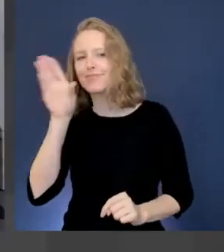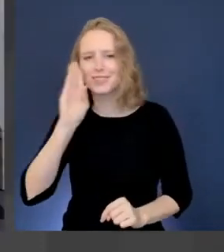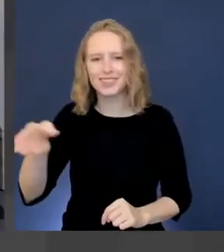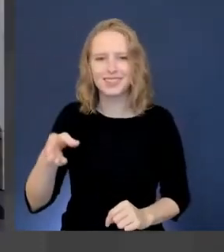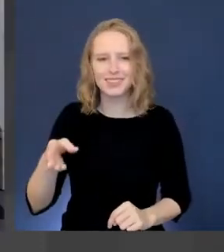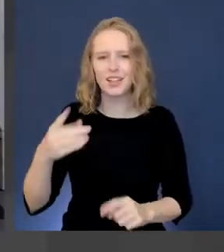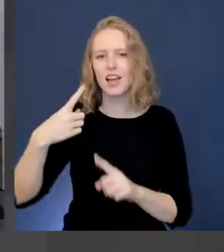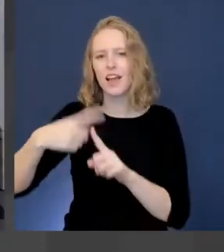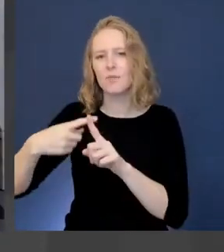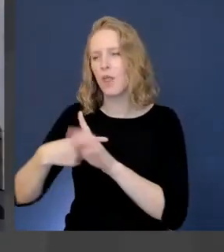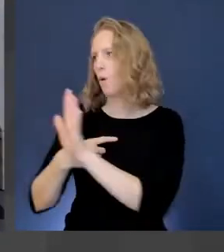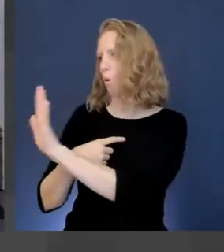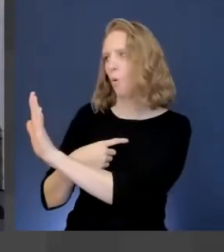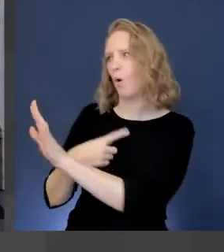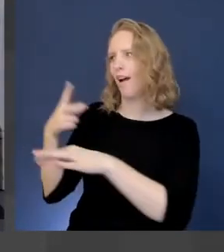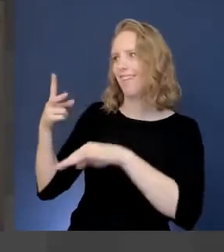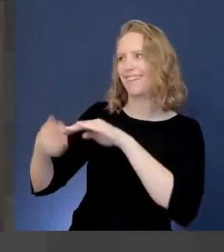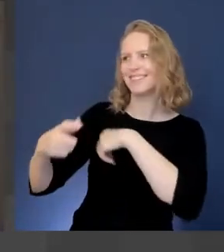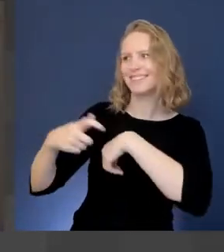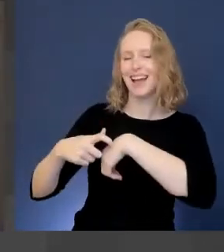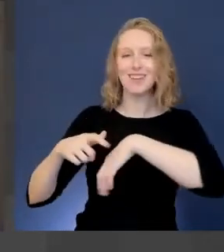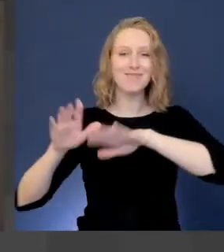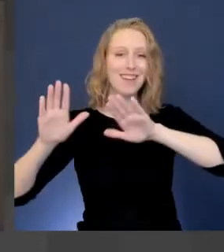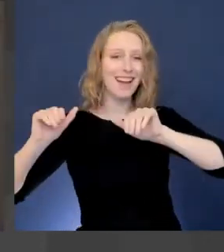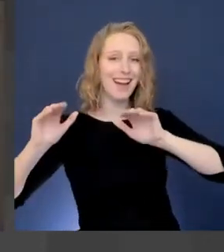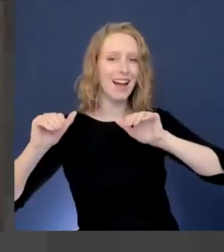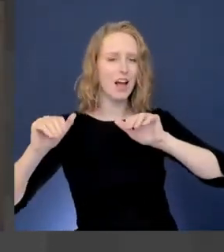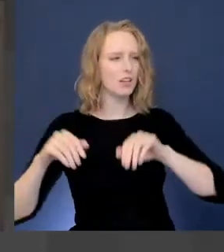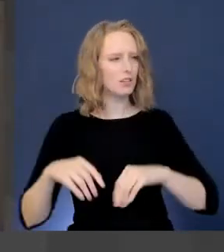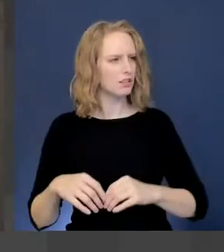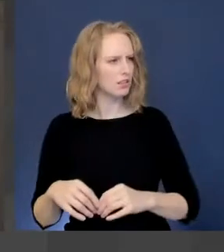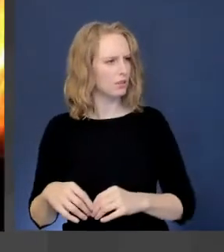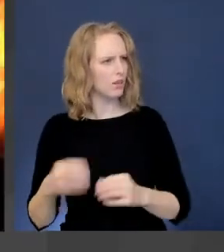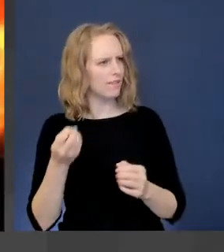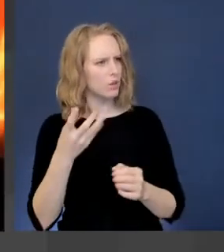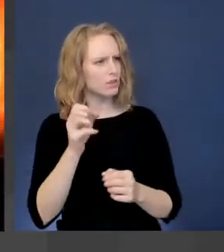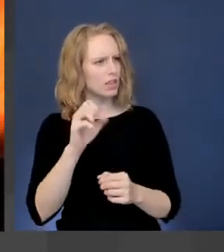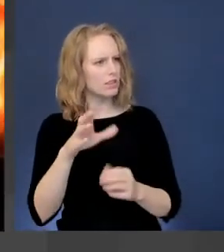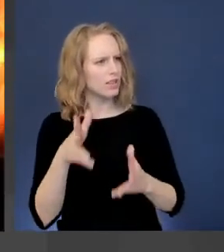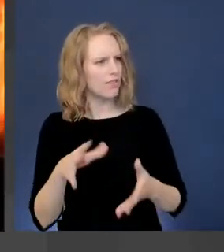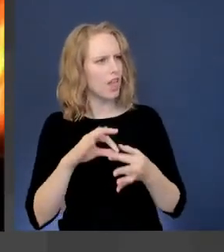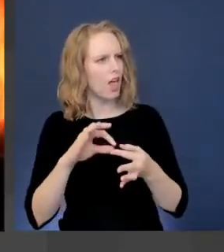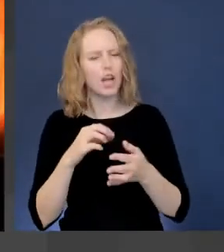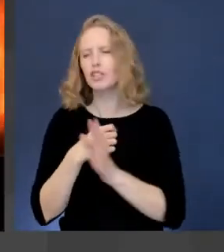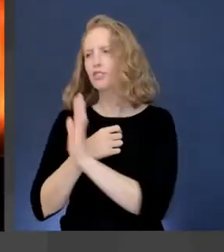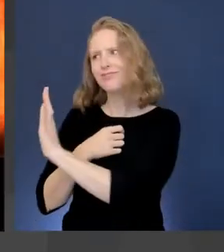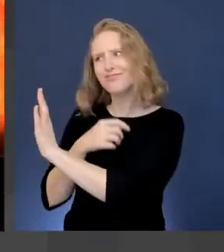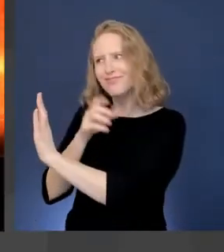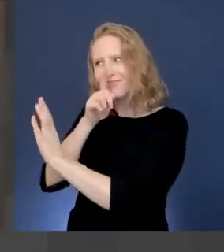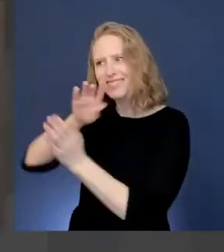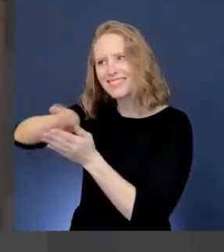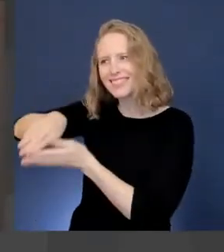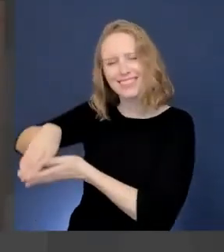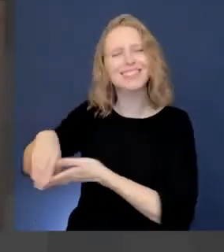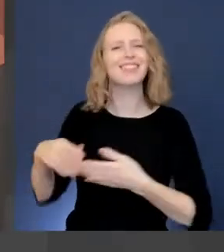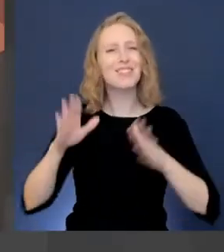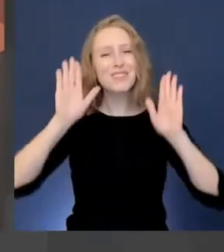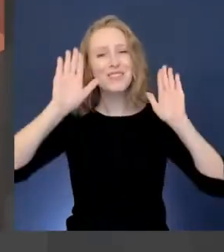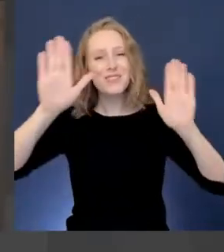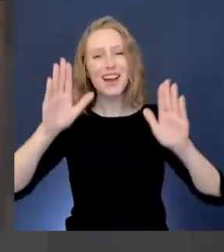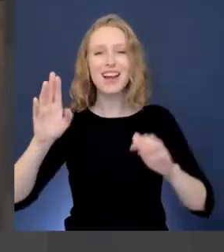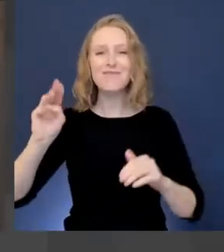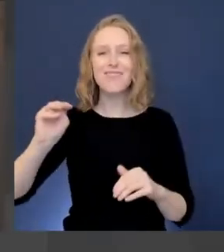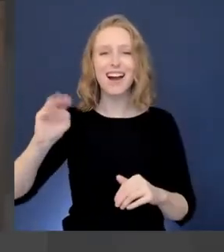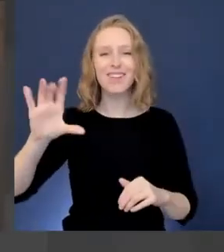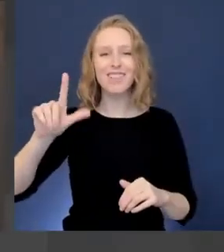out of time. Bye! No, we're not. We still have a few seconds left. Have a great Minecraft Live, everyone. No! Don't forget